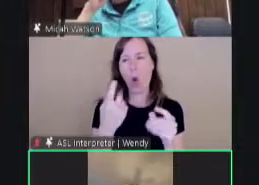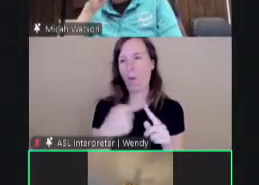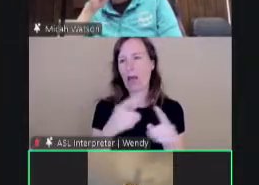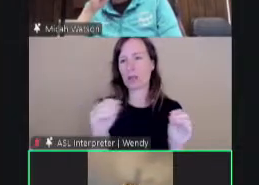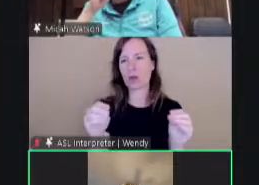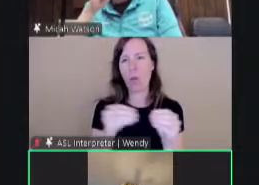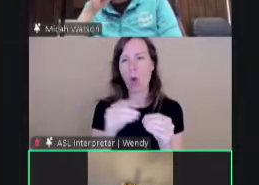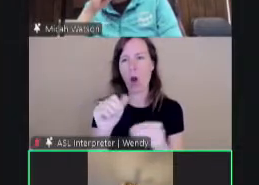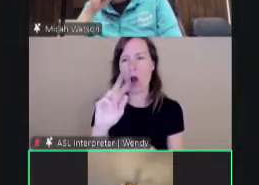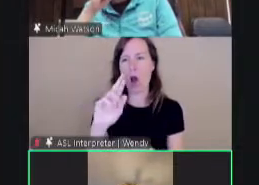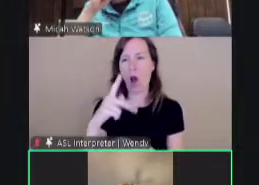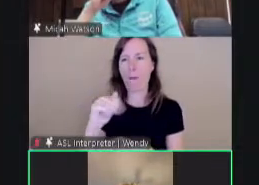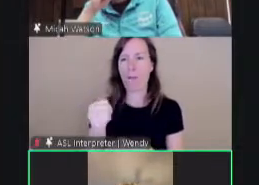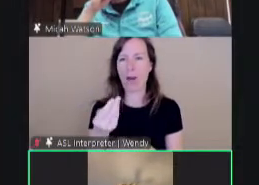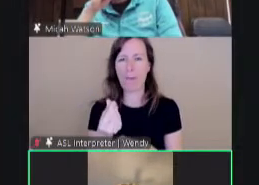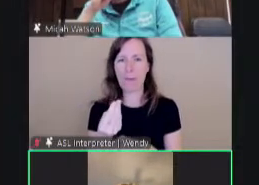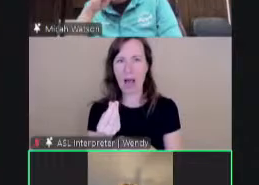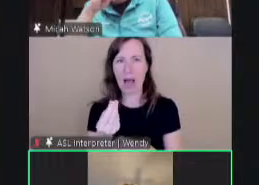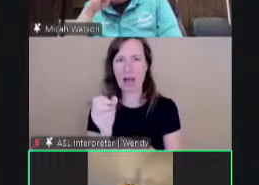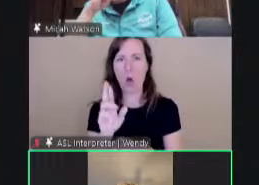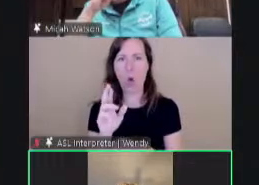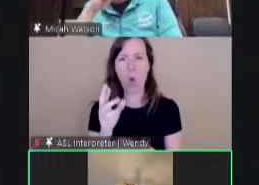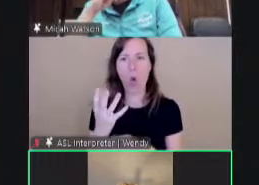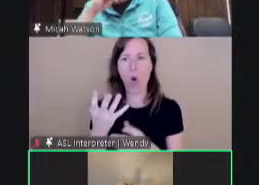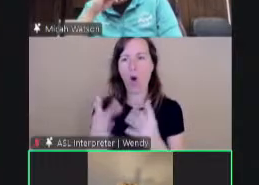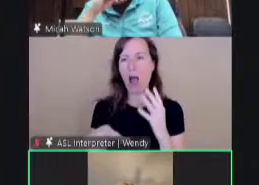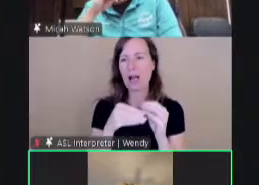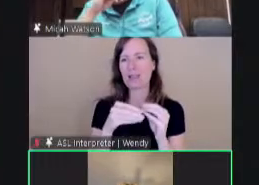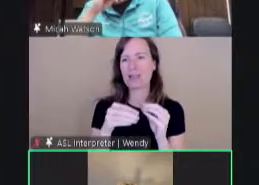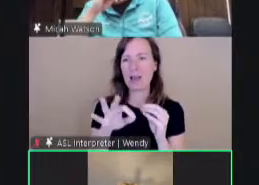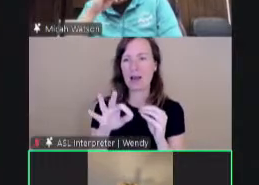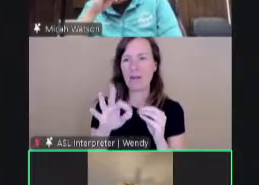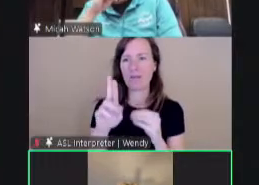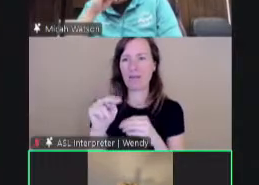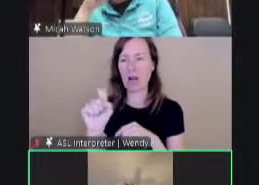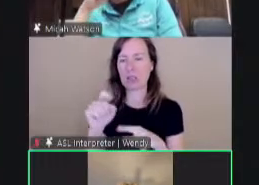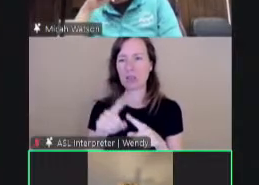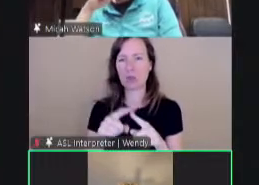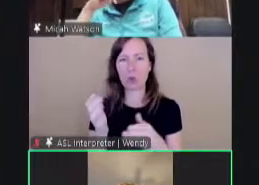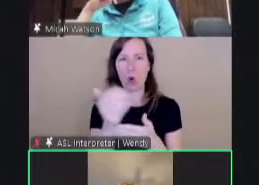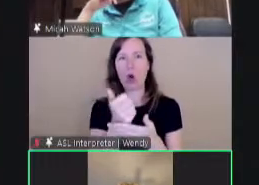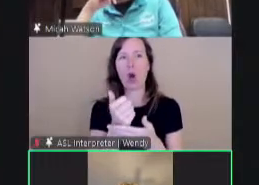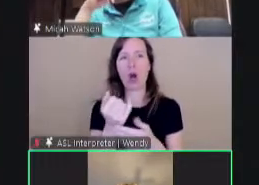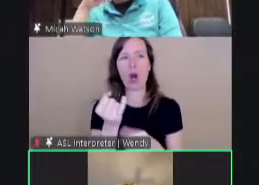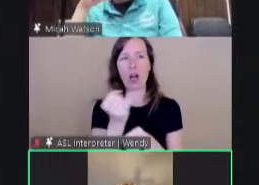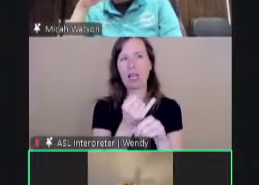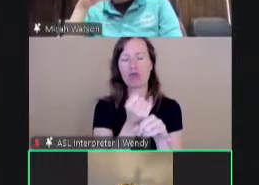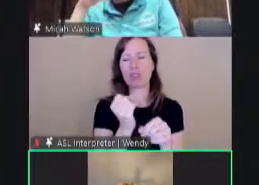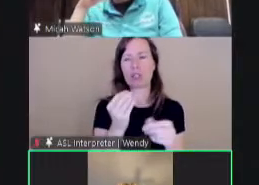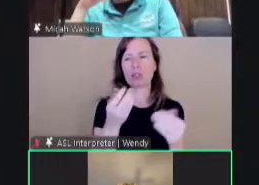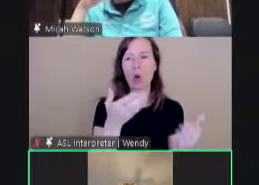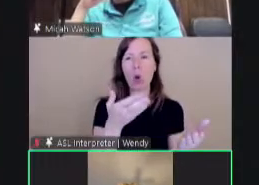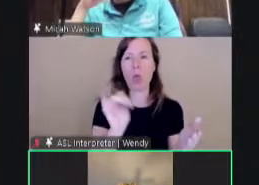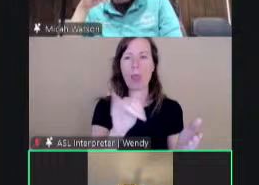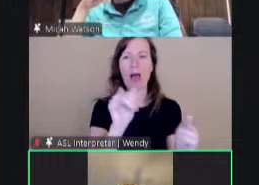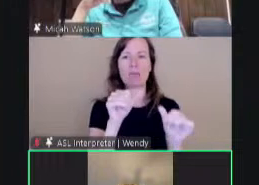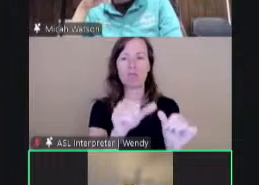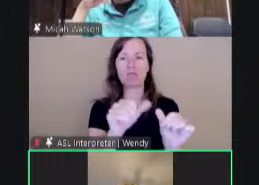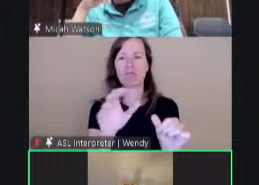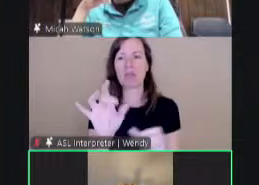or other those excess funds to earn the interest, so we've made that 85,000.